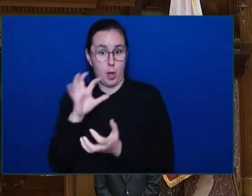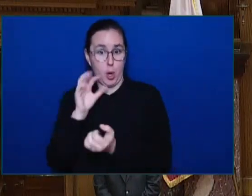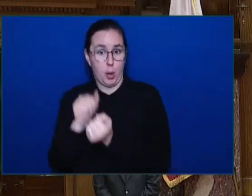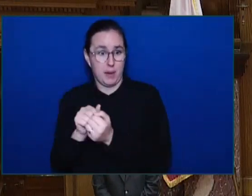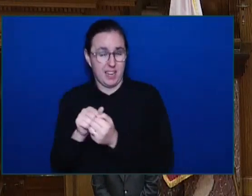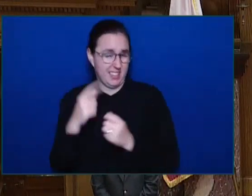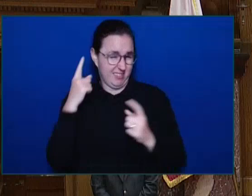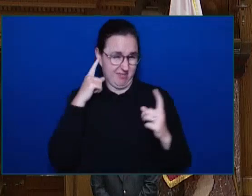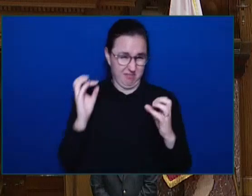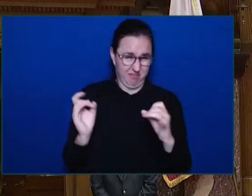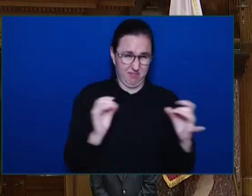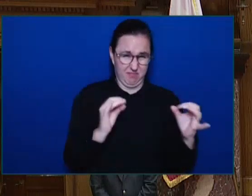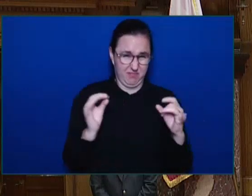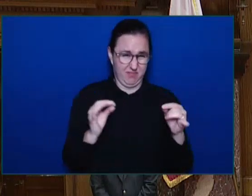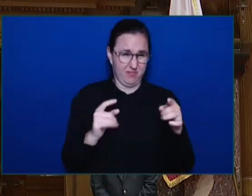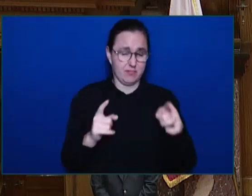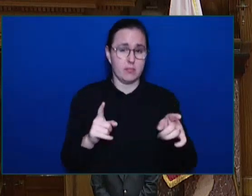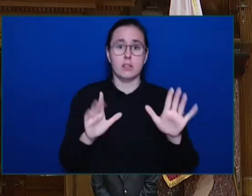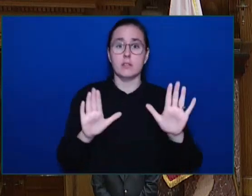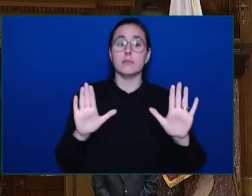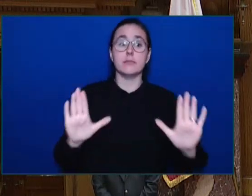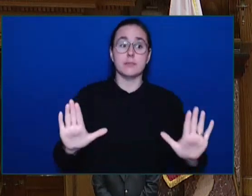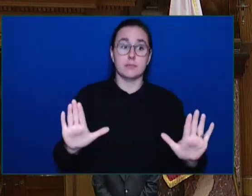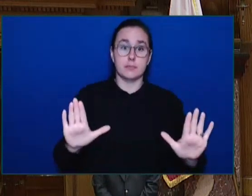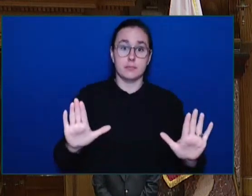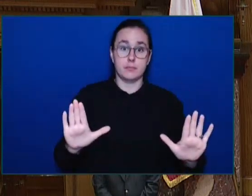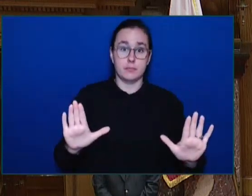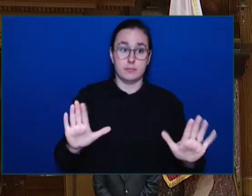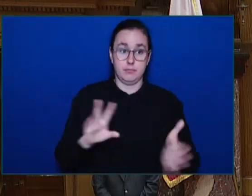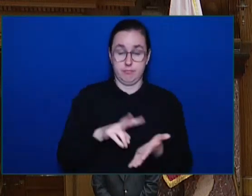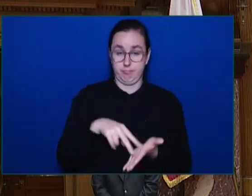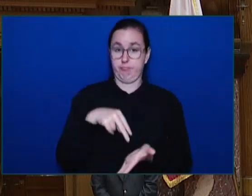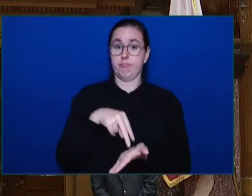will come to order now. Members.